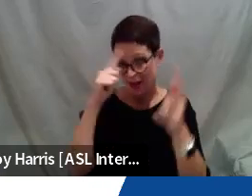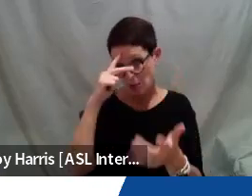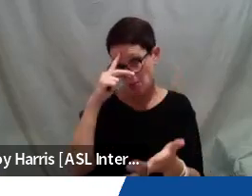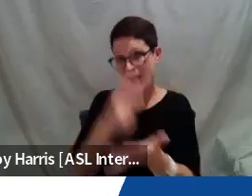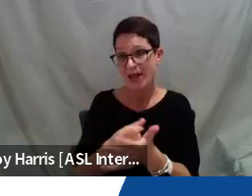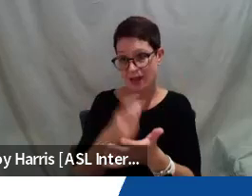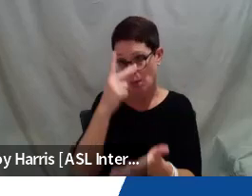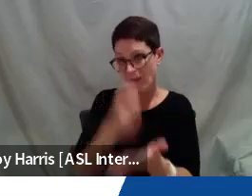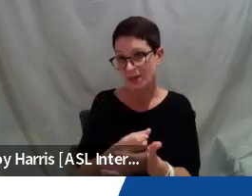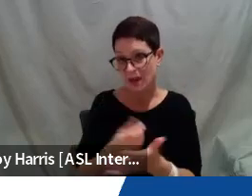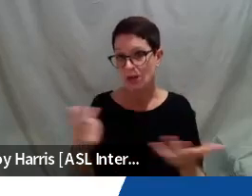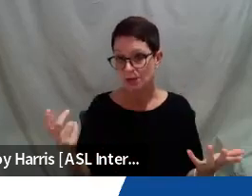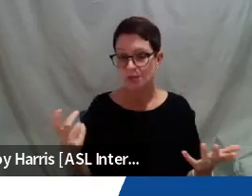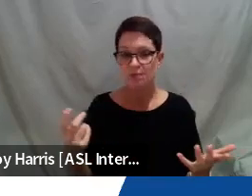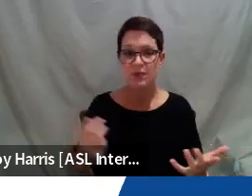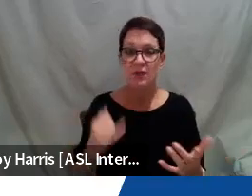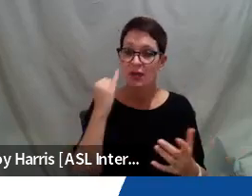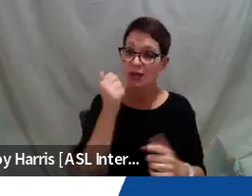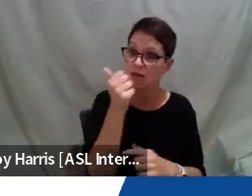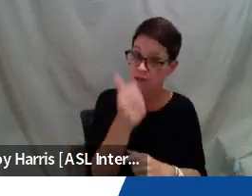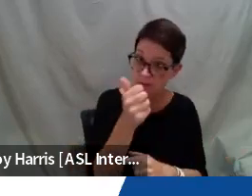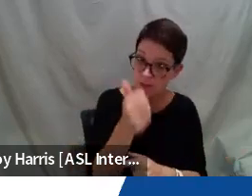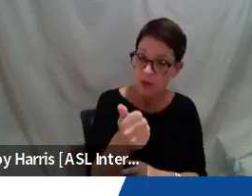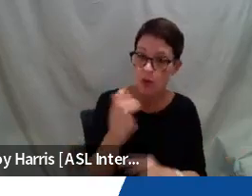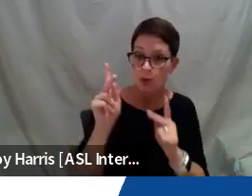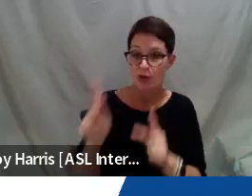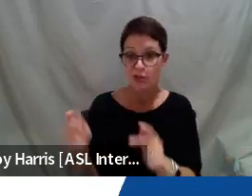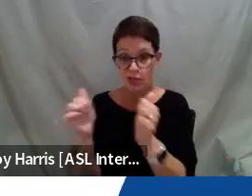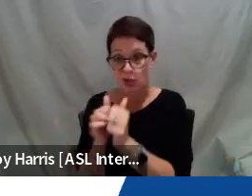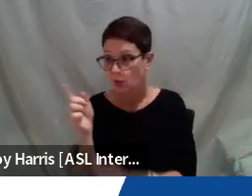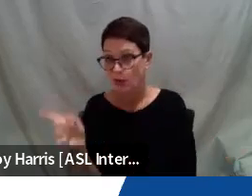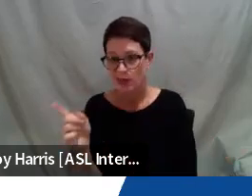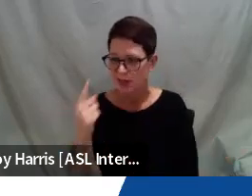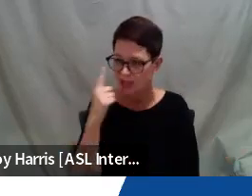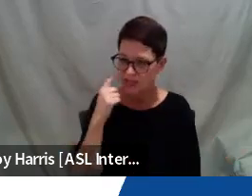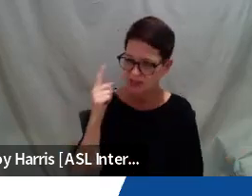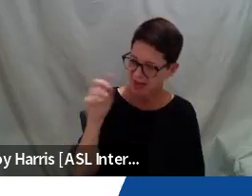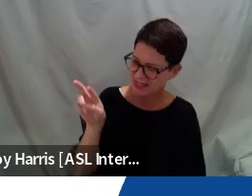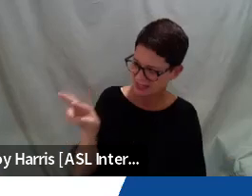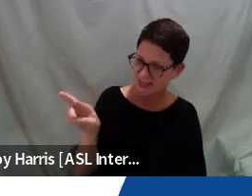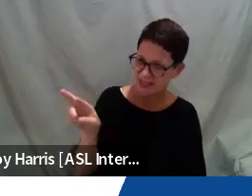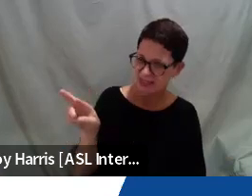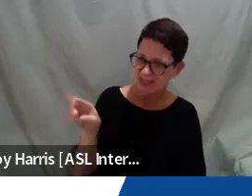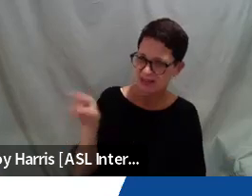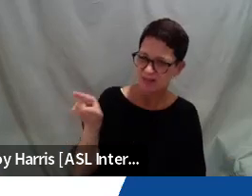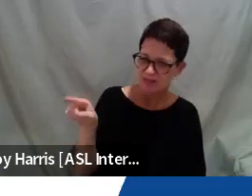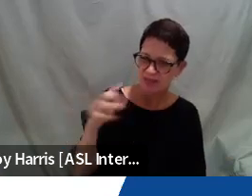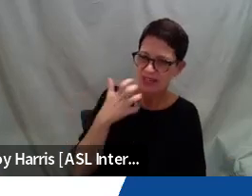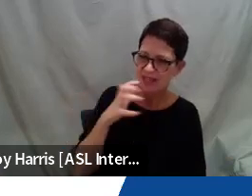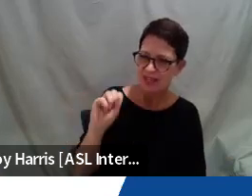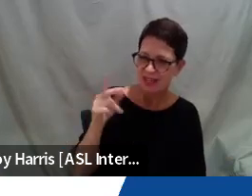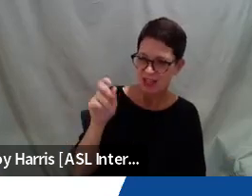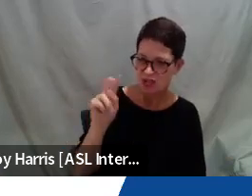if you or someone that you're with you might suspect that they are experiencing a heat